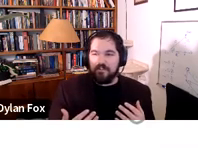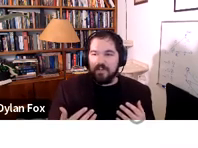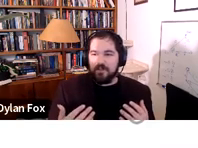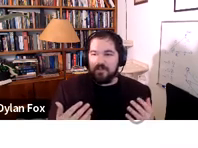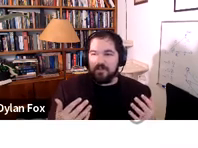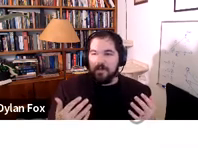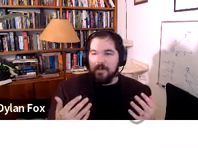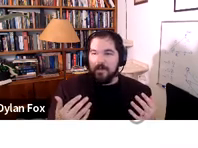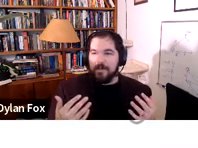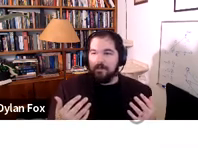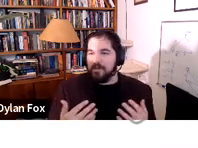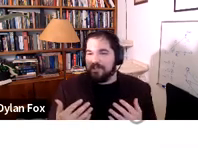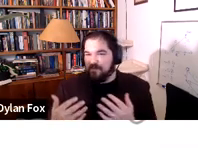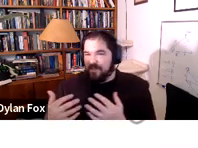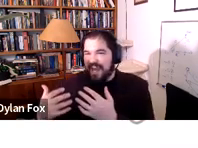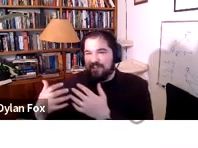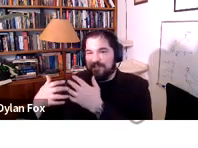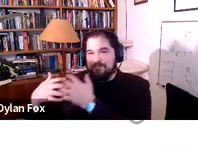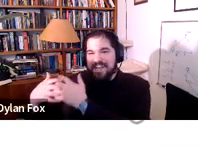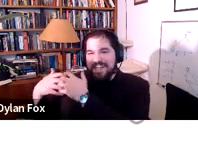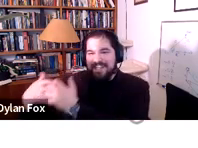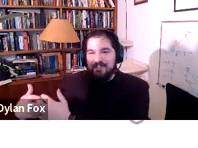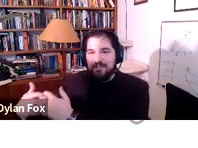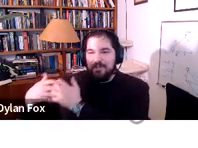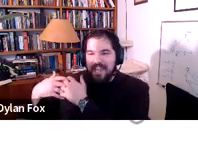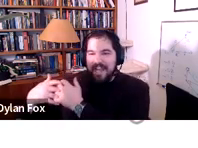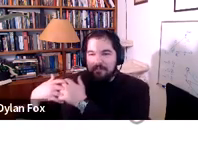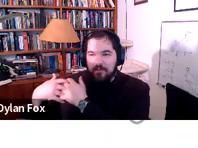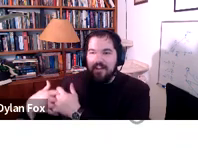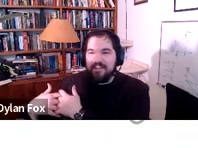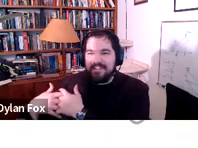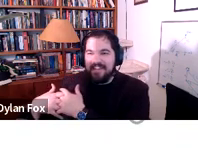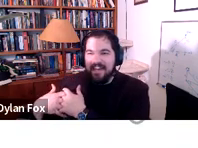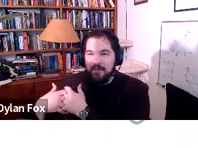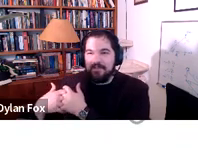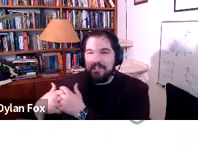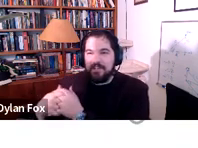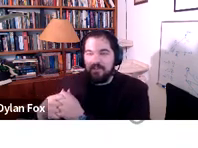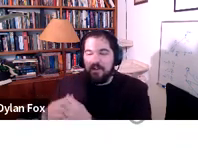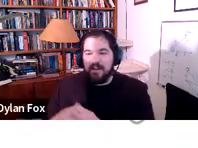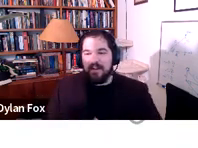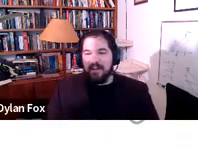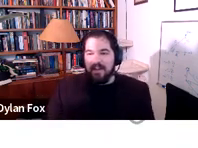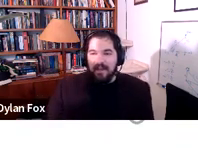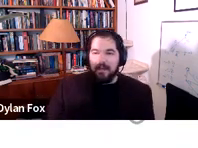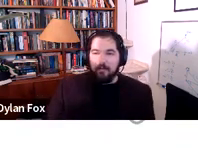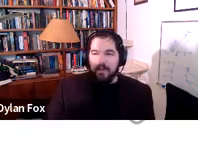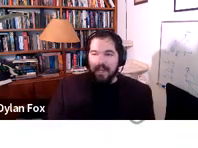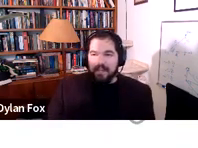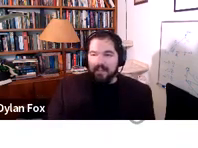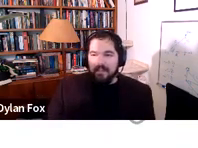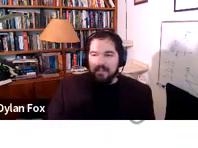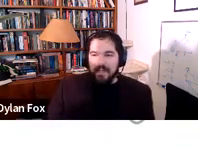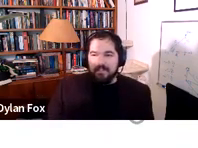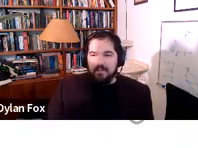these great features, but those didn't really actually make it into the end products that we've seen so far.